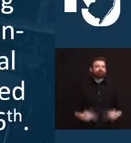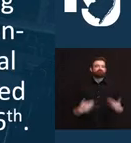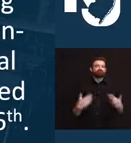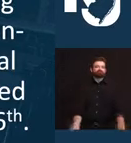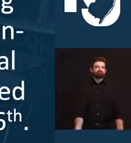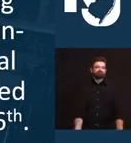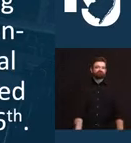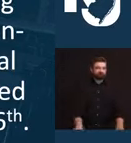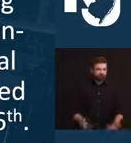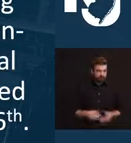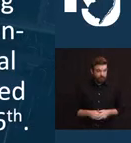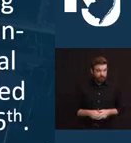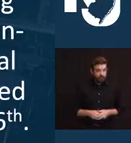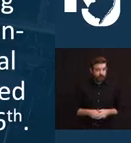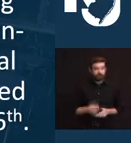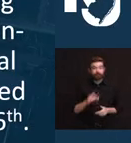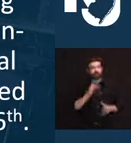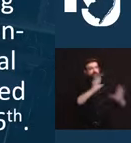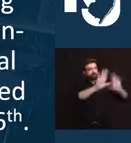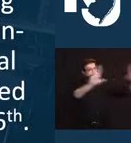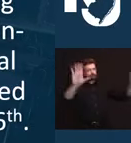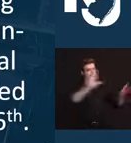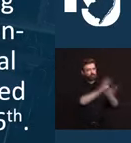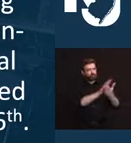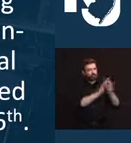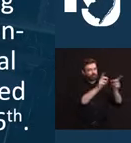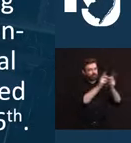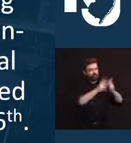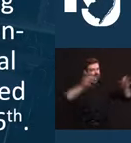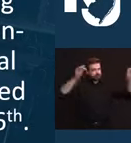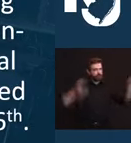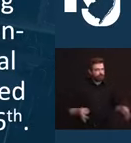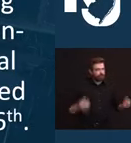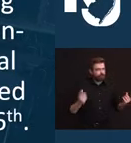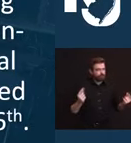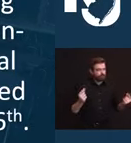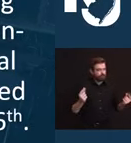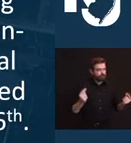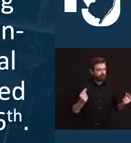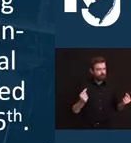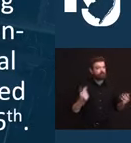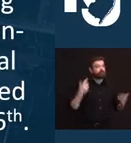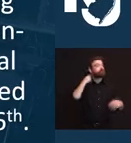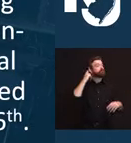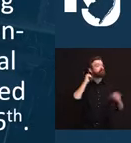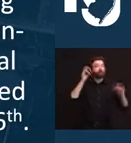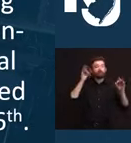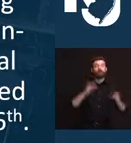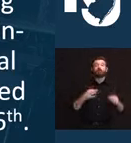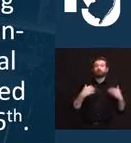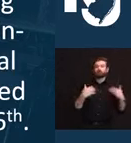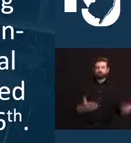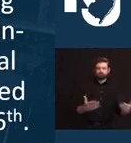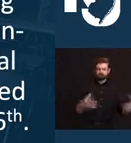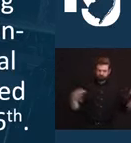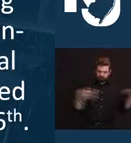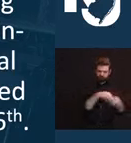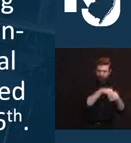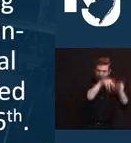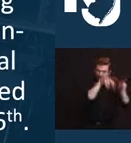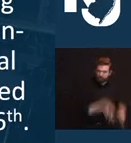environment, whether that be in person, remote, or some form of hybrid. We're able to make these announcements today and set